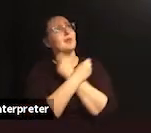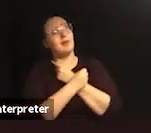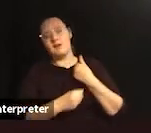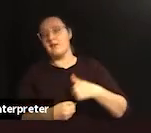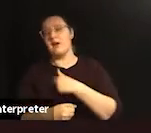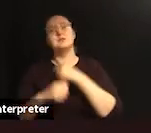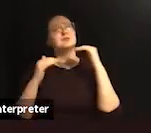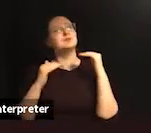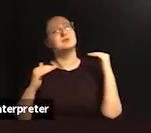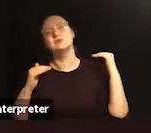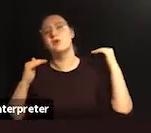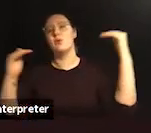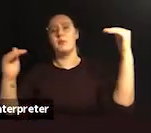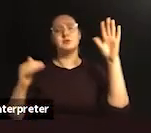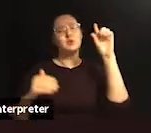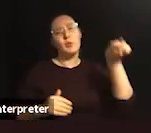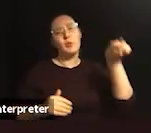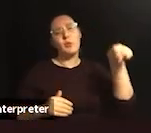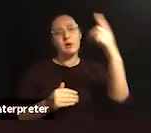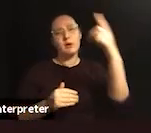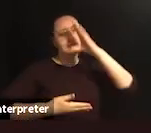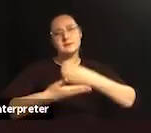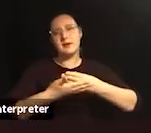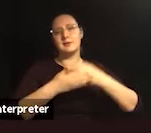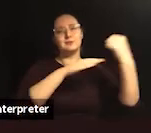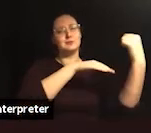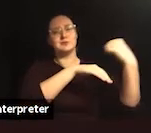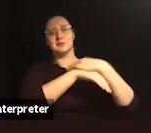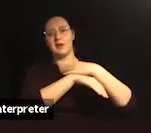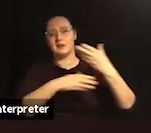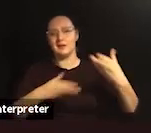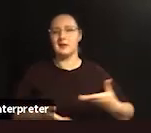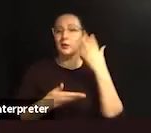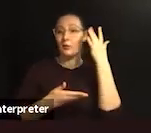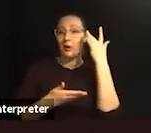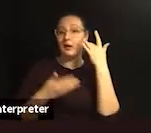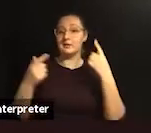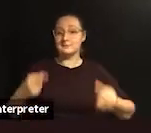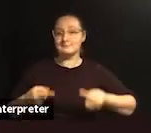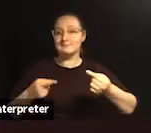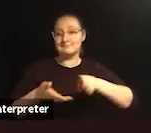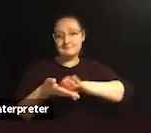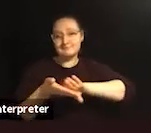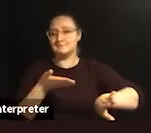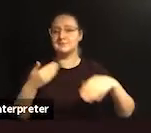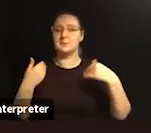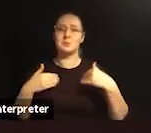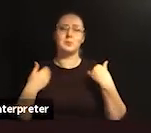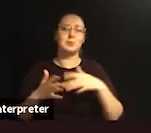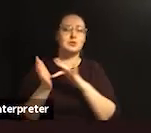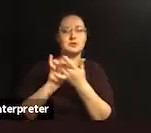our Savior, incarnate by the Holy Spirit, born of the Virgin Mary. He lived as one of us, yet without